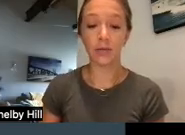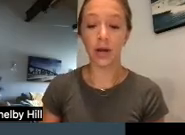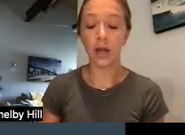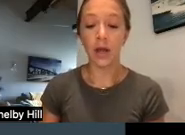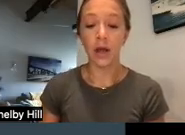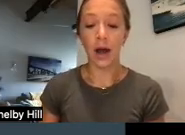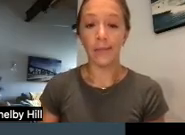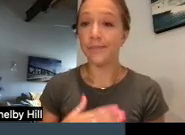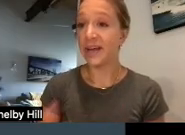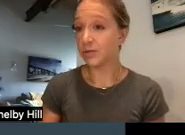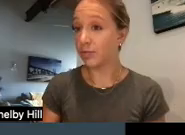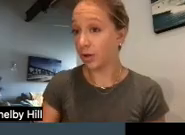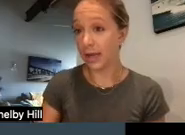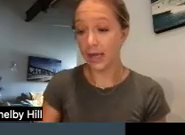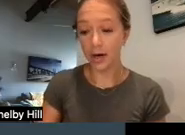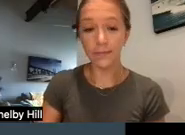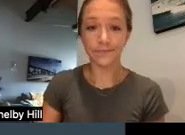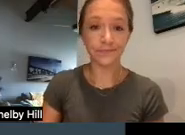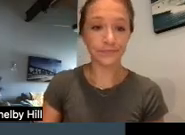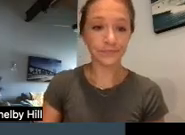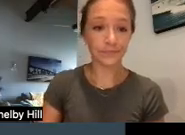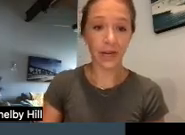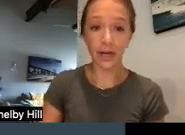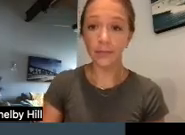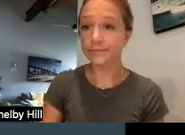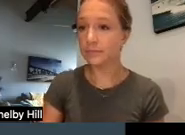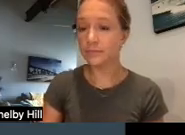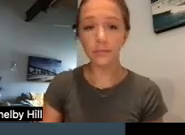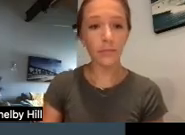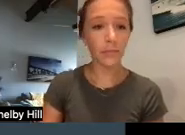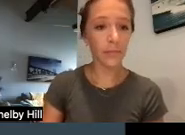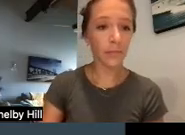to complete one. That's what it would look like here and here.